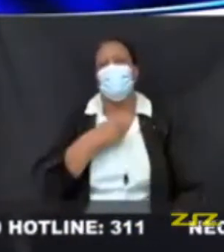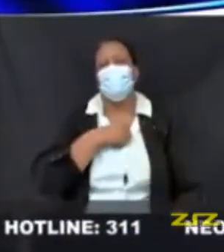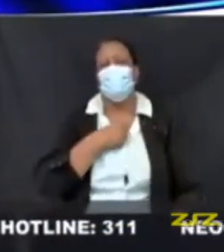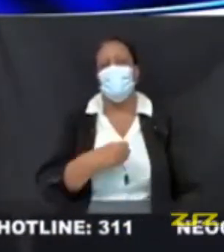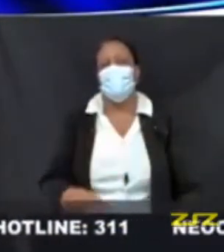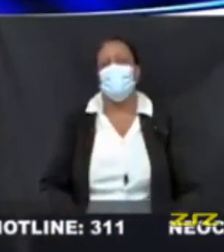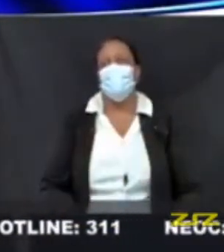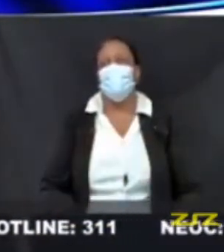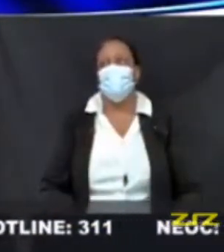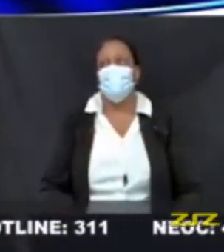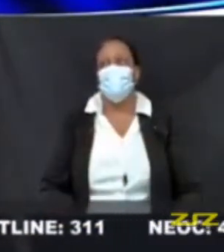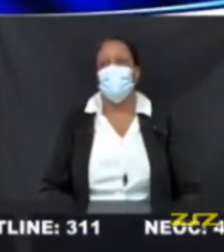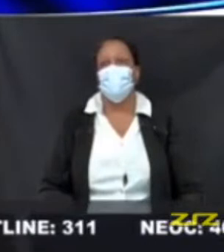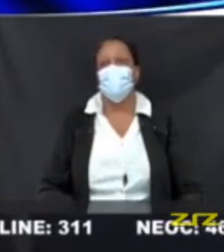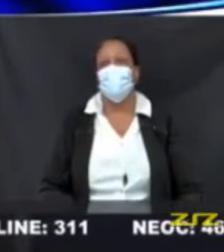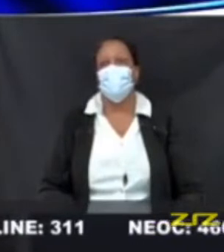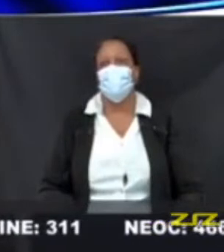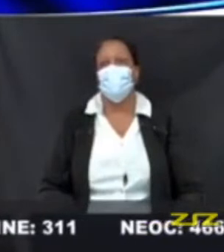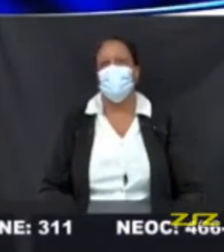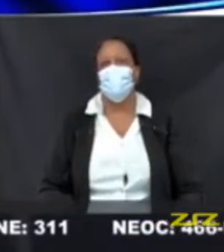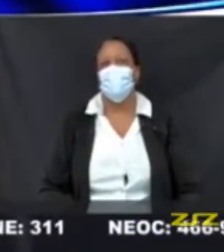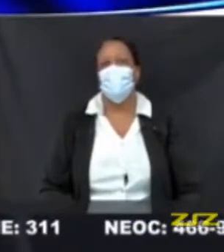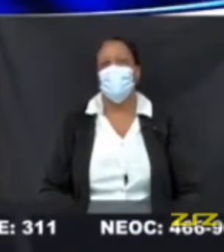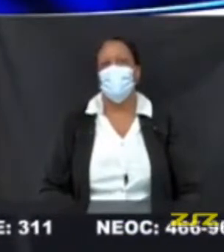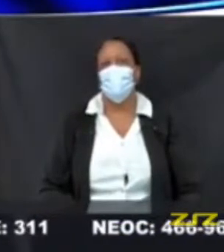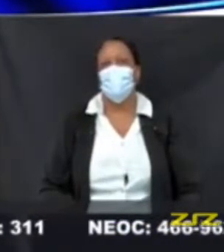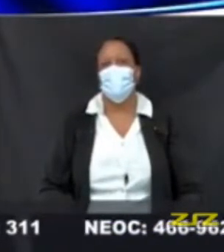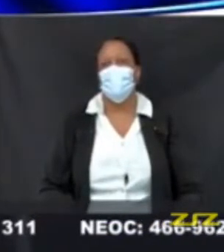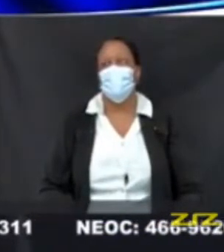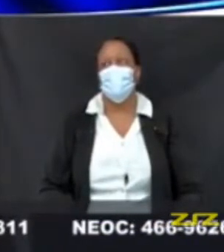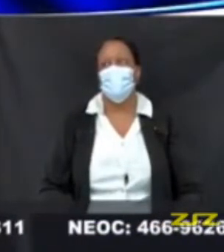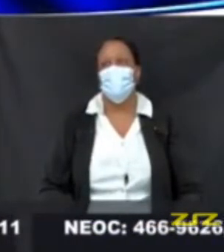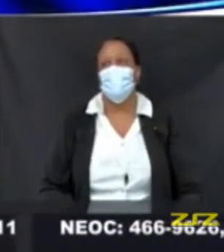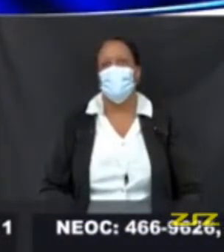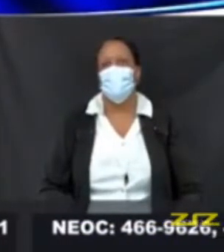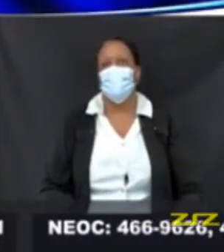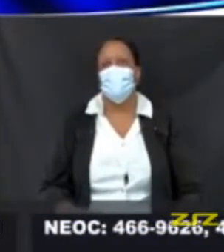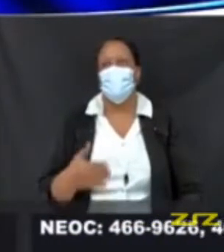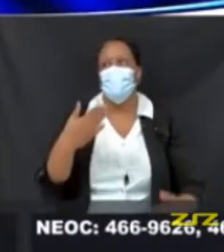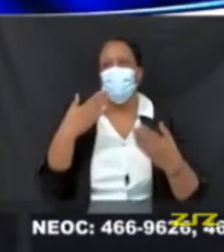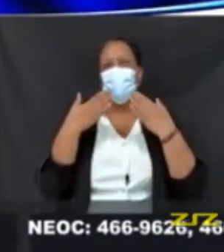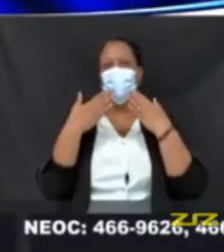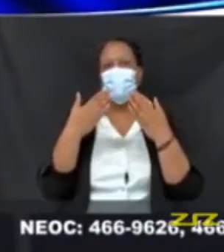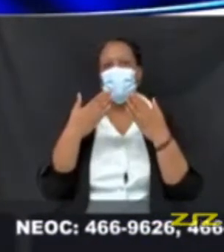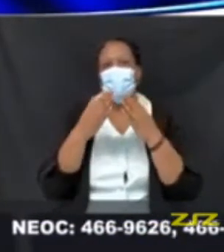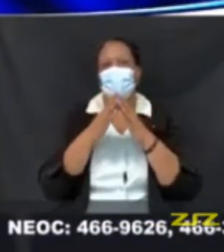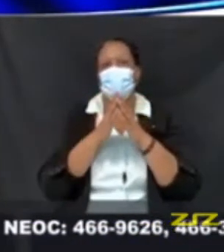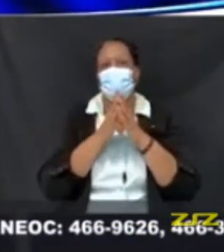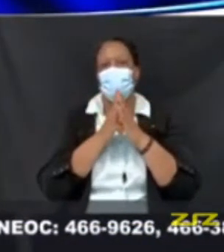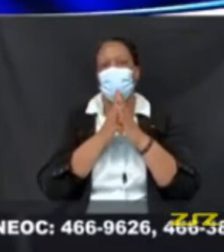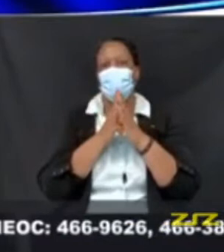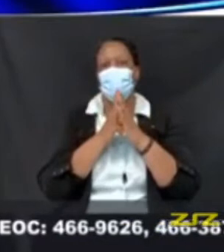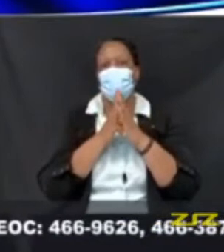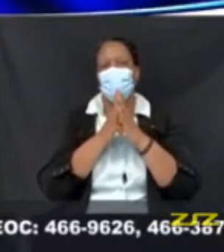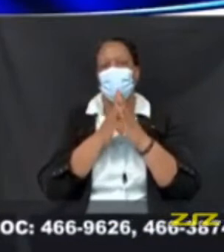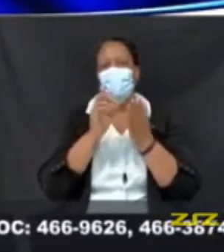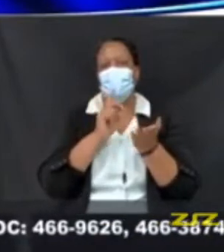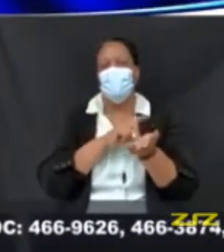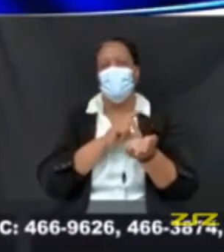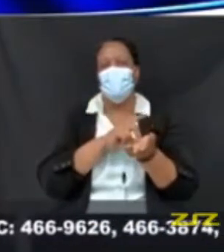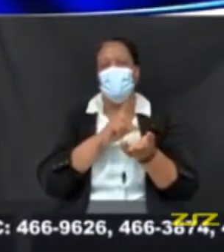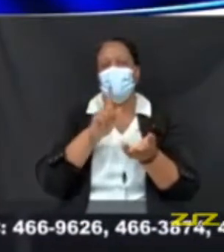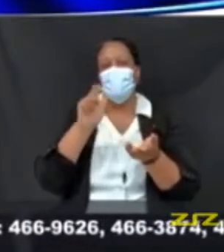Thank you very much, Mr. Samuels. As you would have heard before, I am acting for the Chief Medical